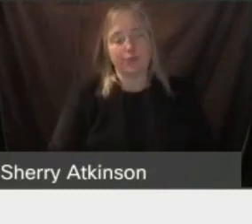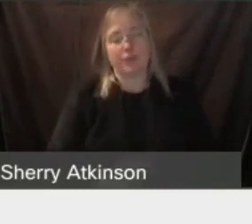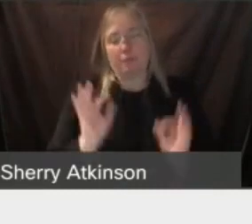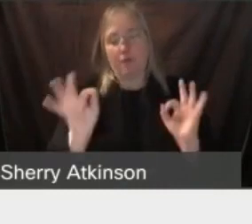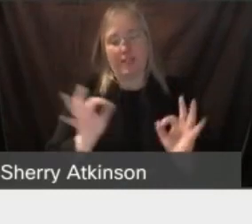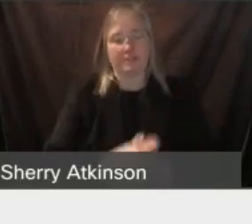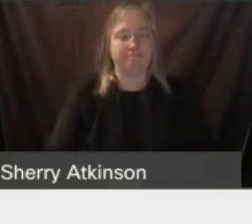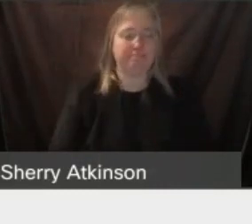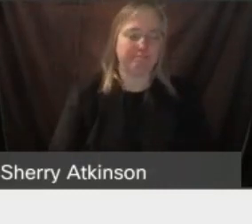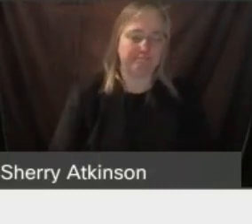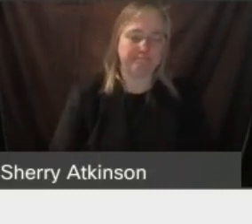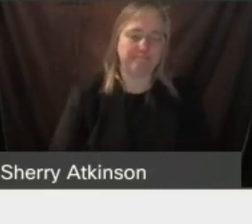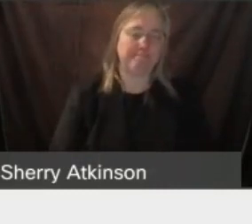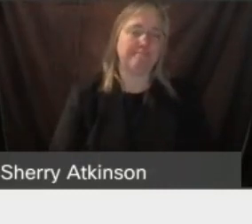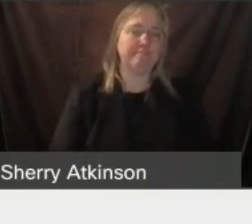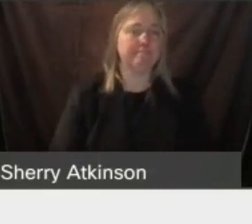Perfect.